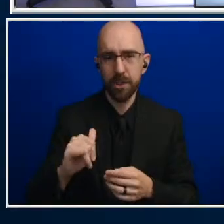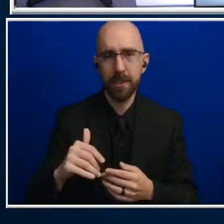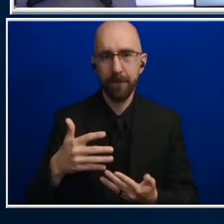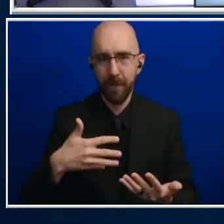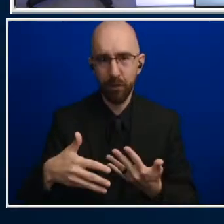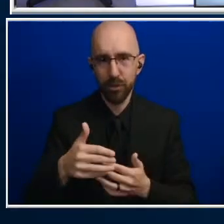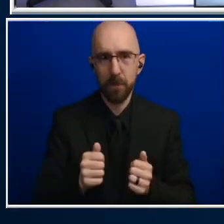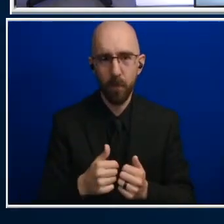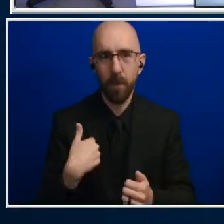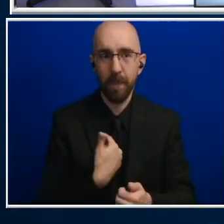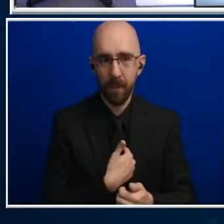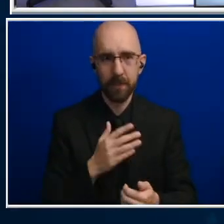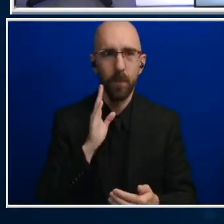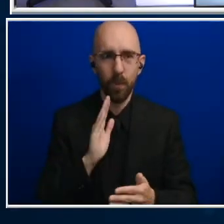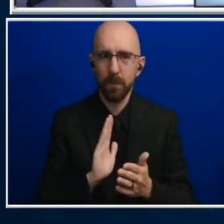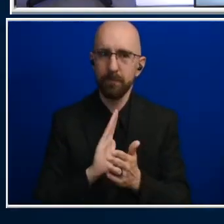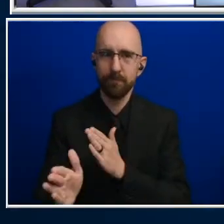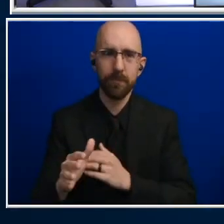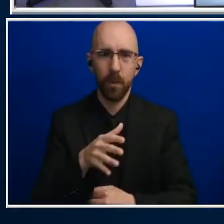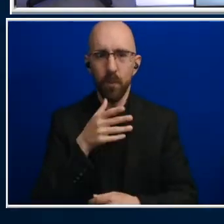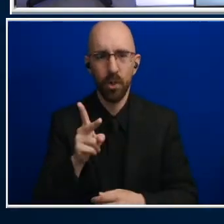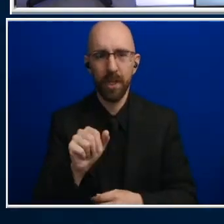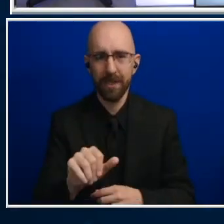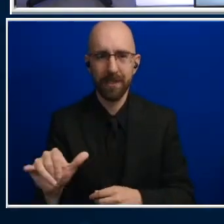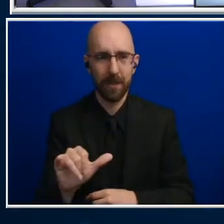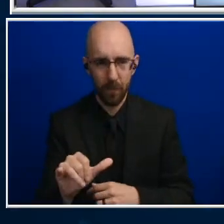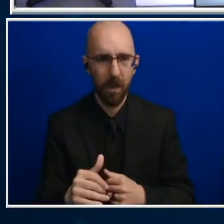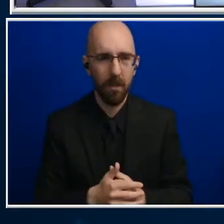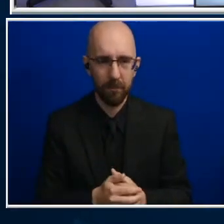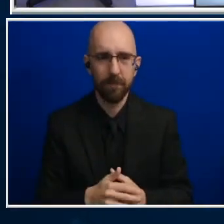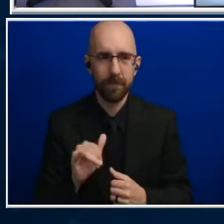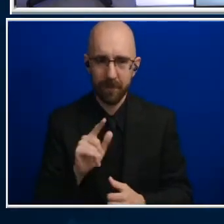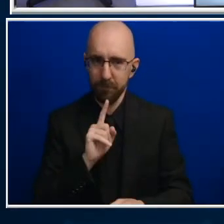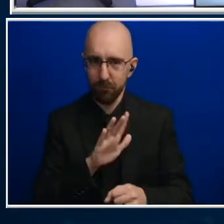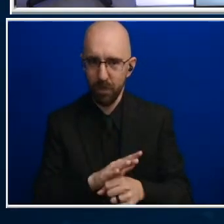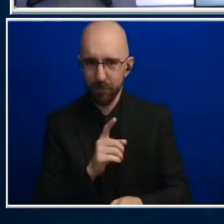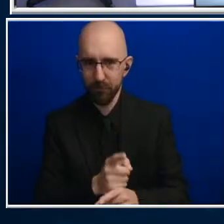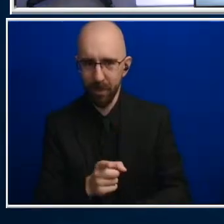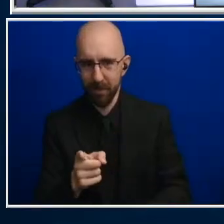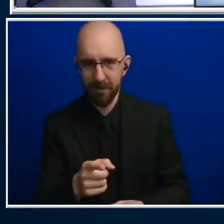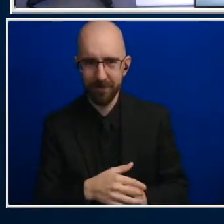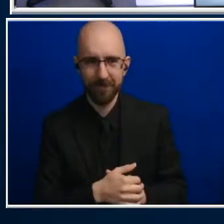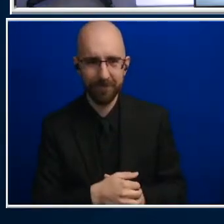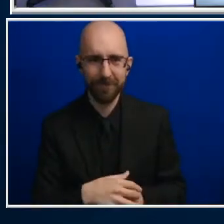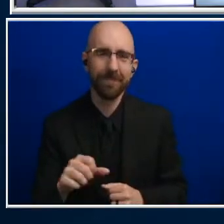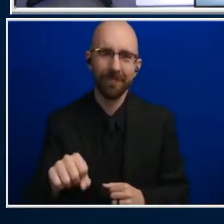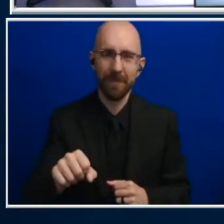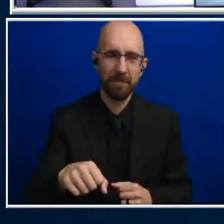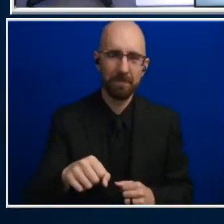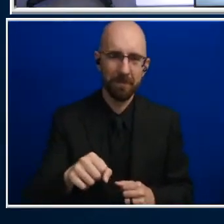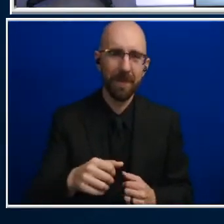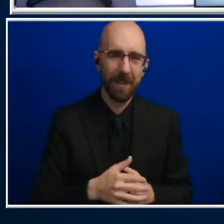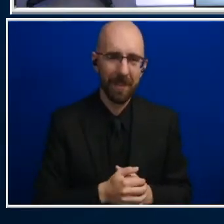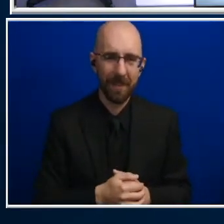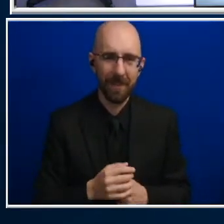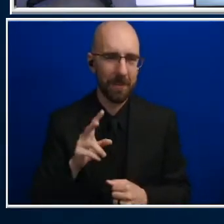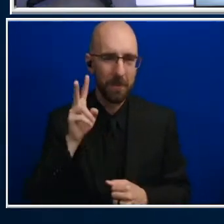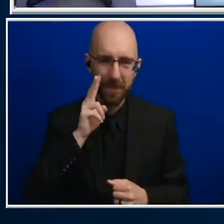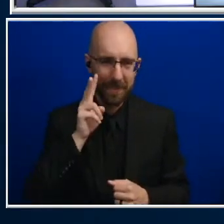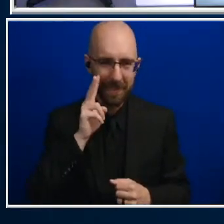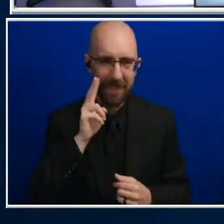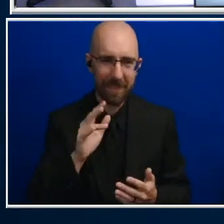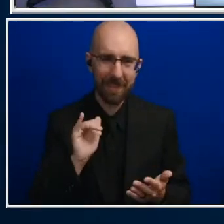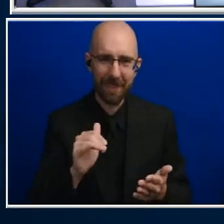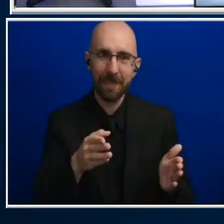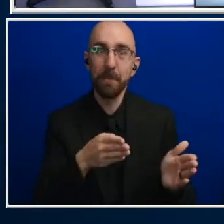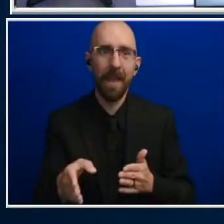heading out to rural Kansas as well. That's a promise, right, Zach? Yeah. Well, we'll see. That's the plan right